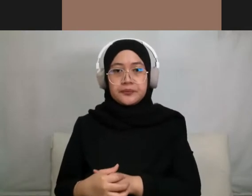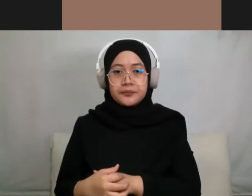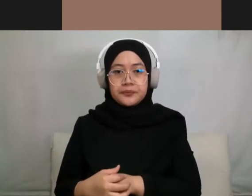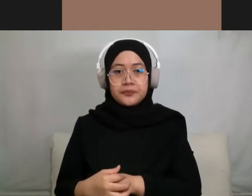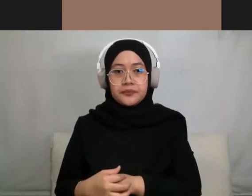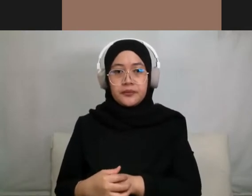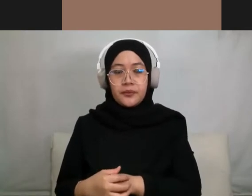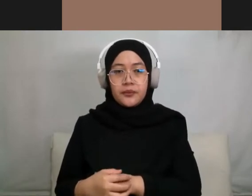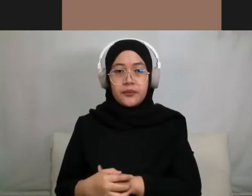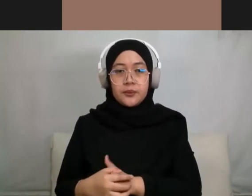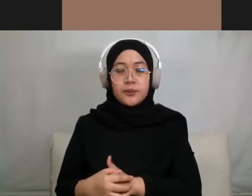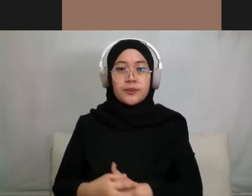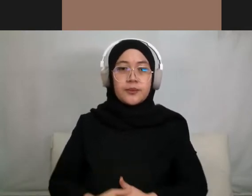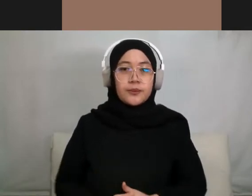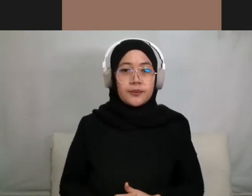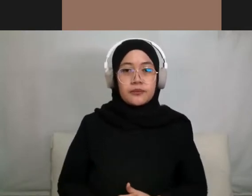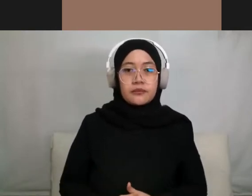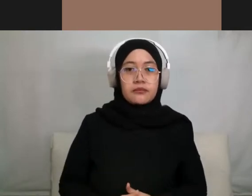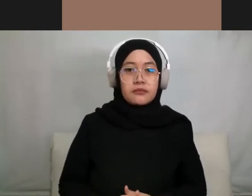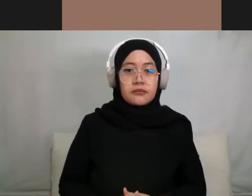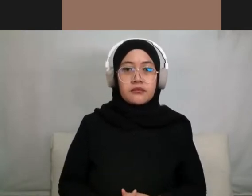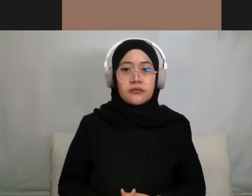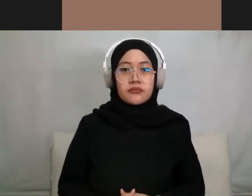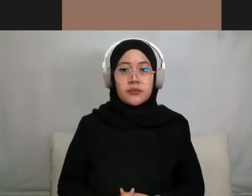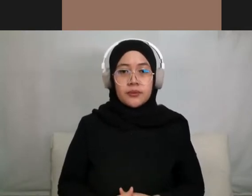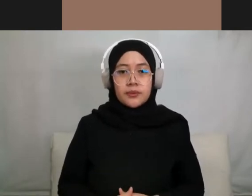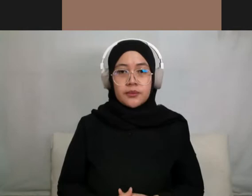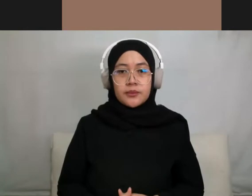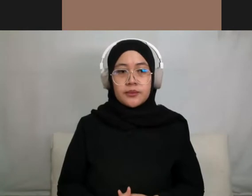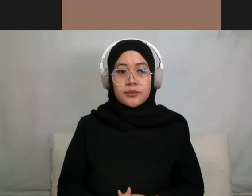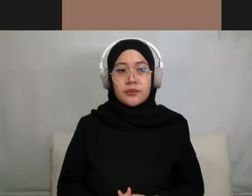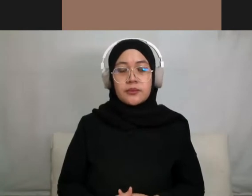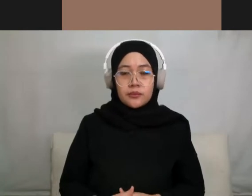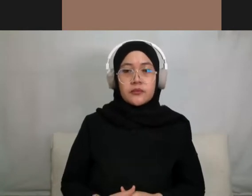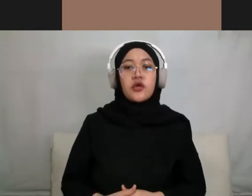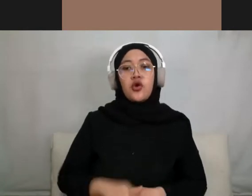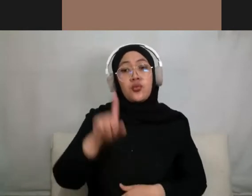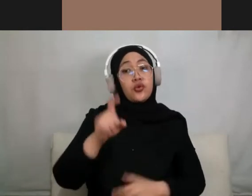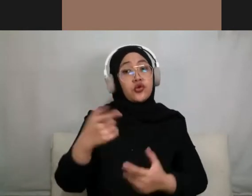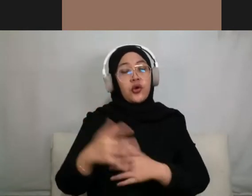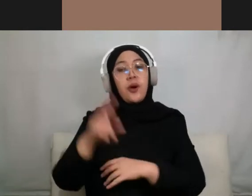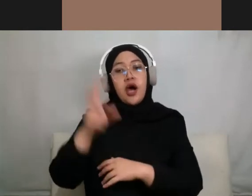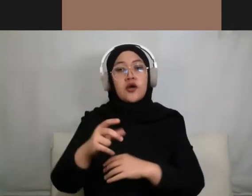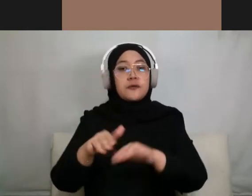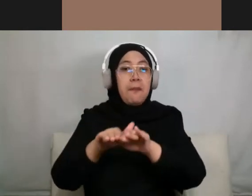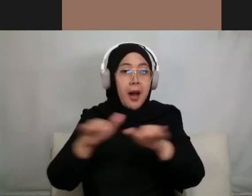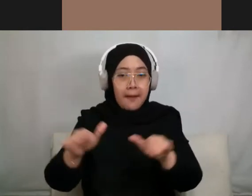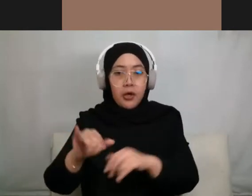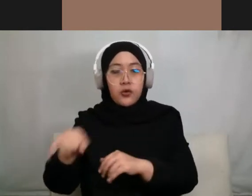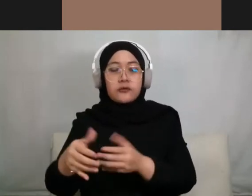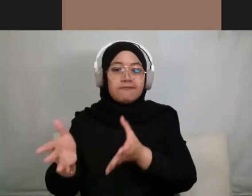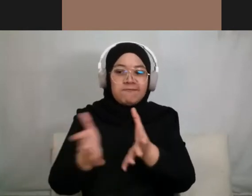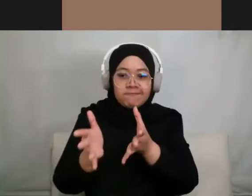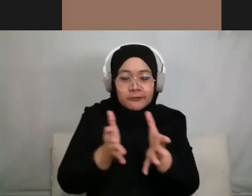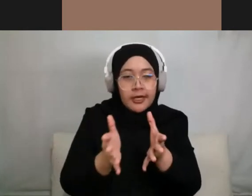for that electricians are required. Some safety measures are there to regulate and to control the for any mishappening